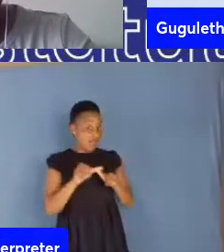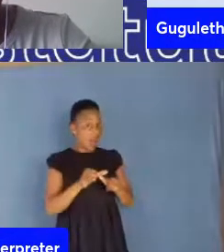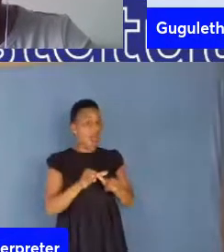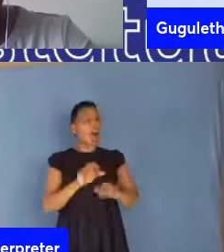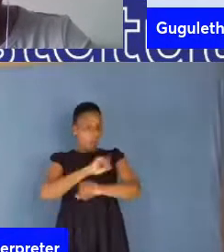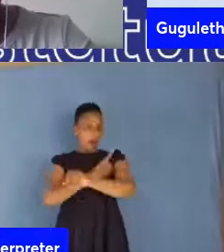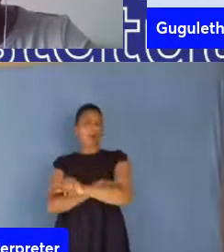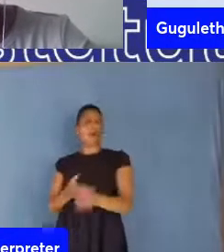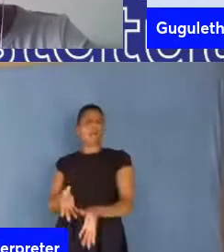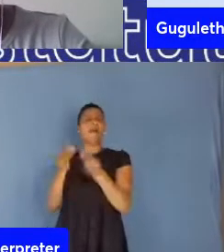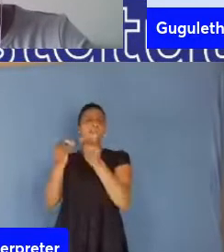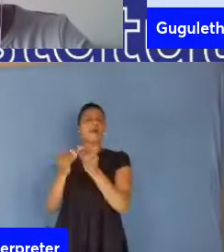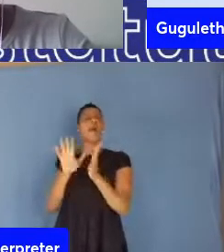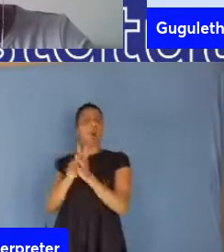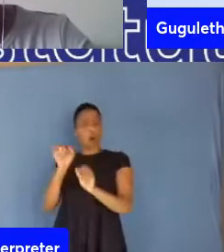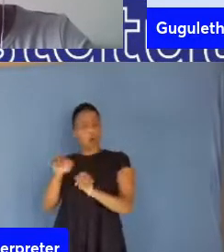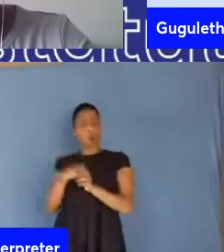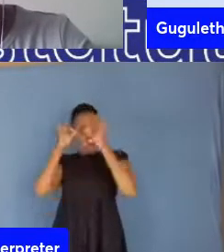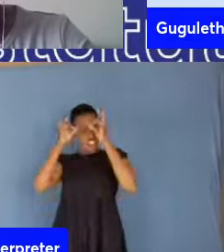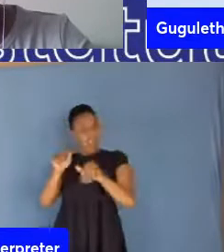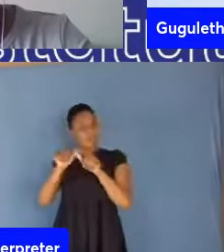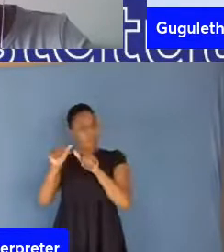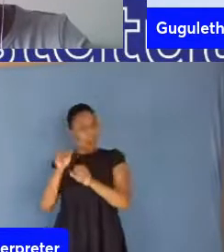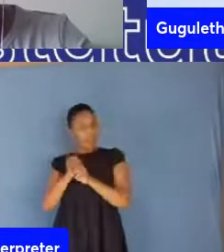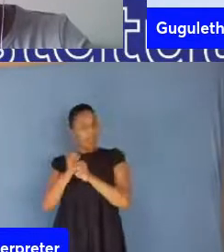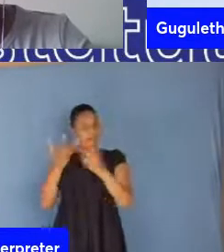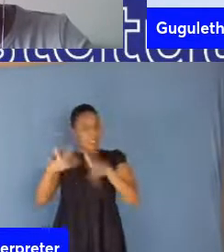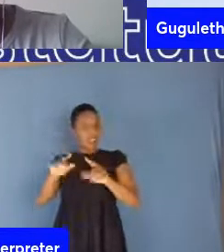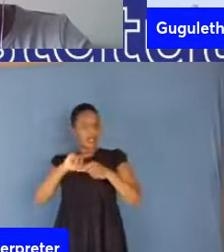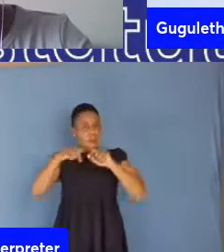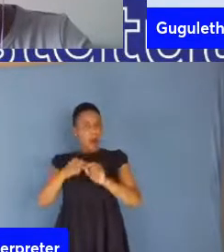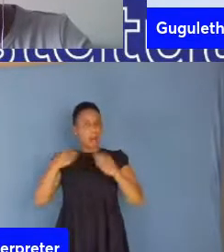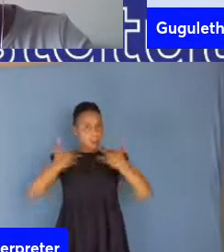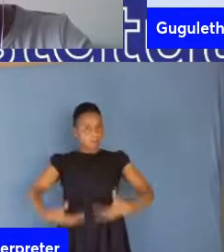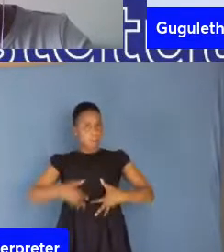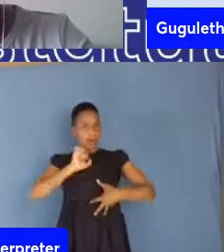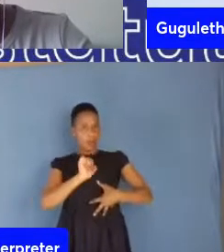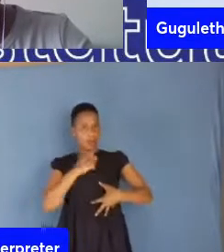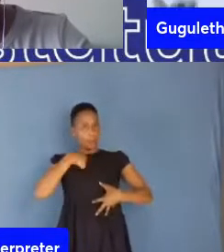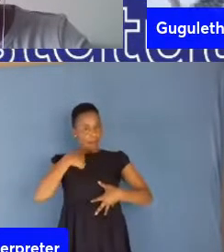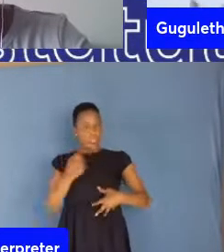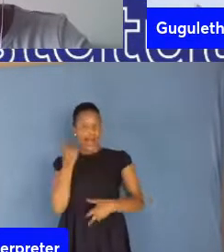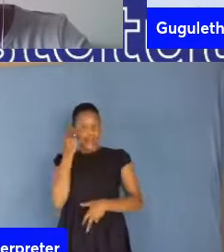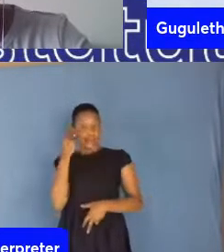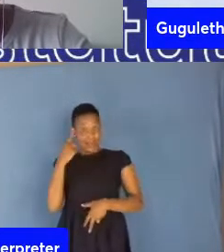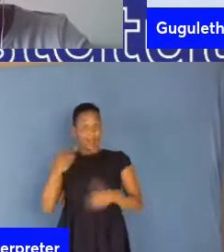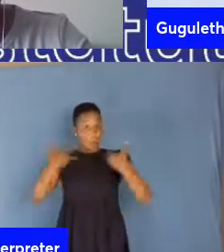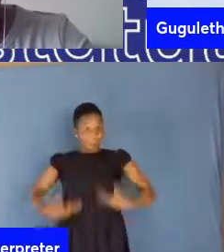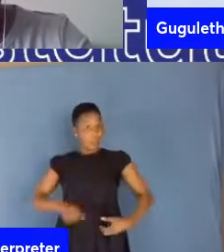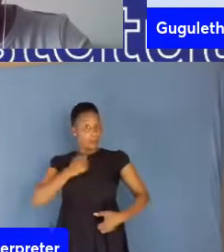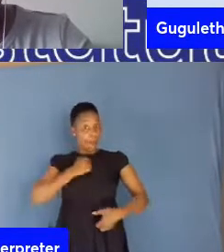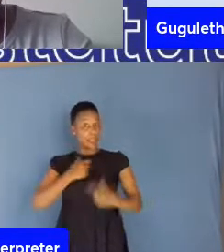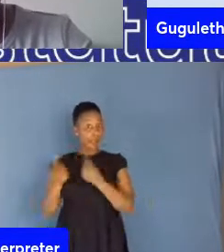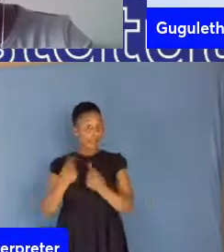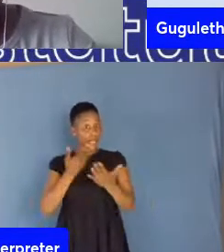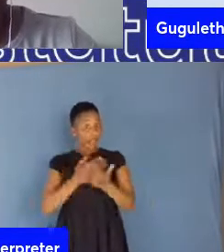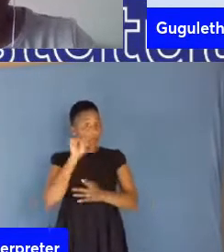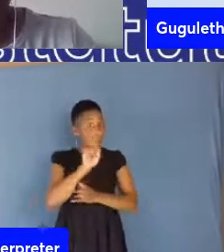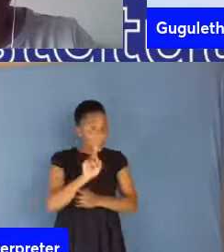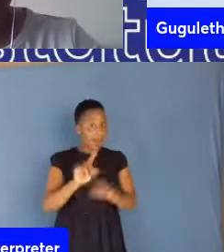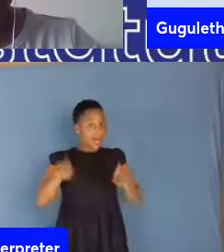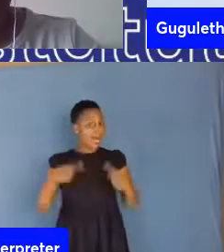to make better decisions over their bodies. If I understand what my body can do and what my body cannot do, I can